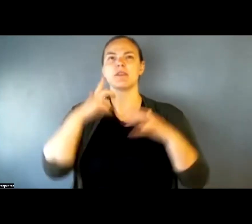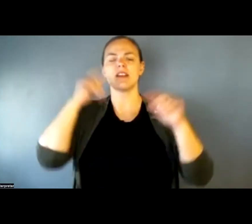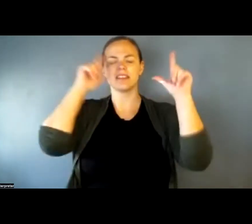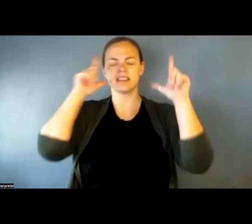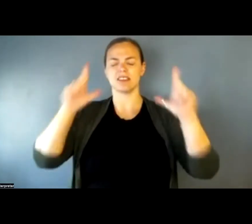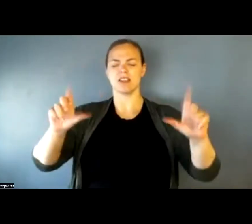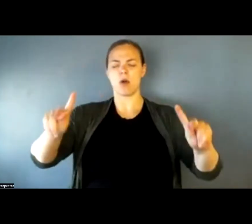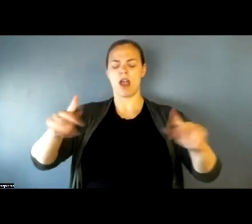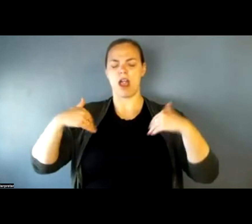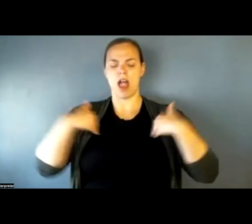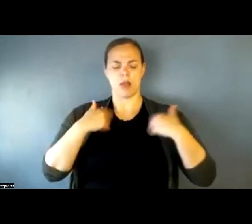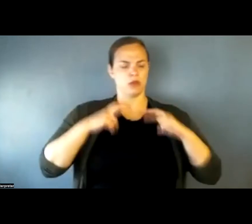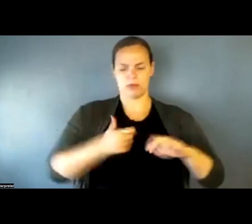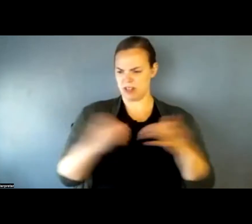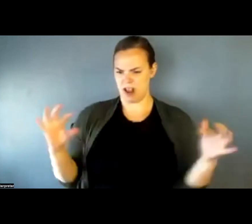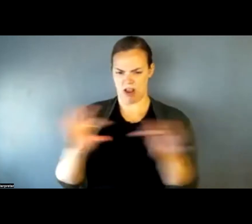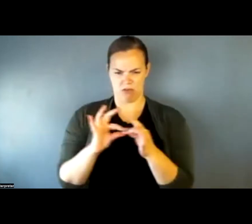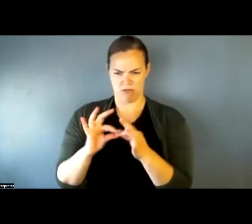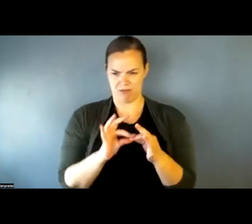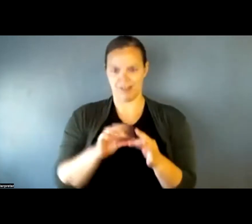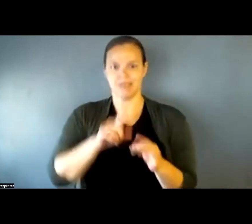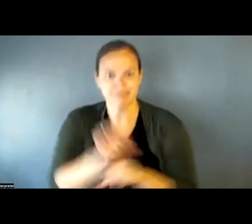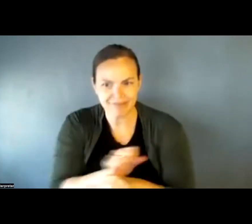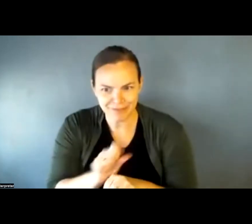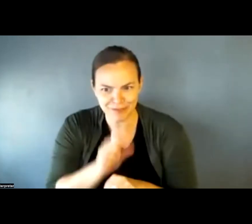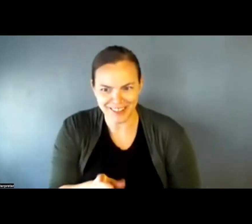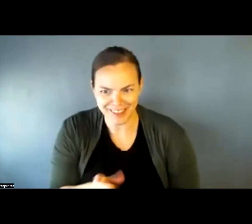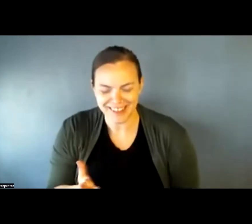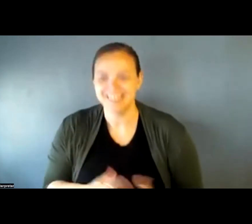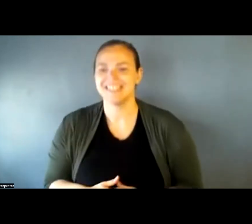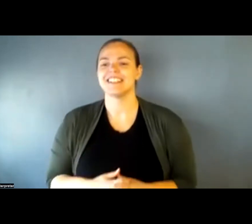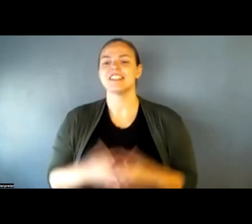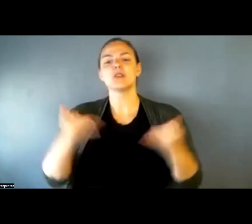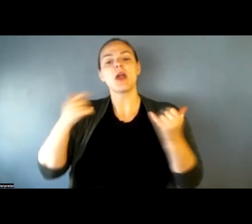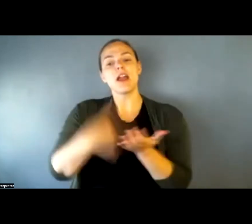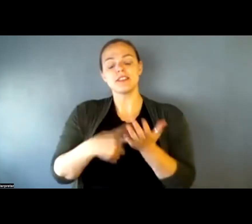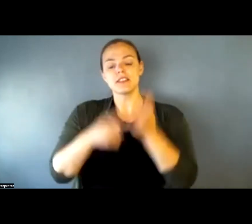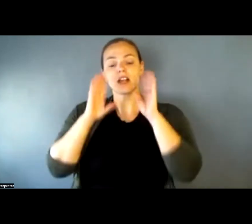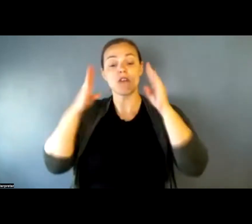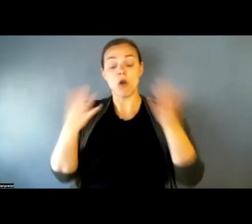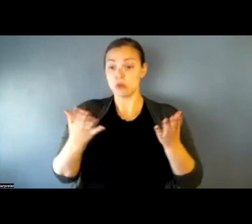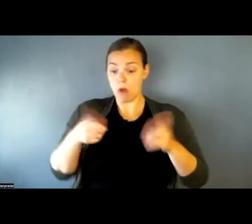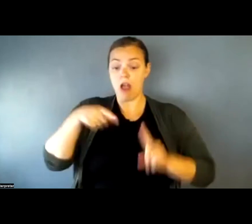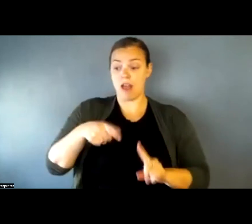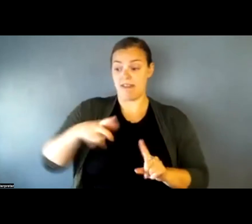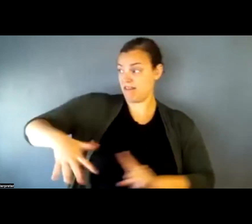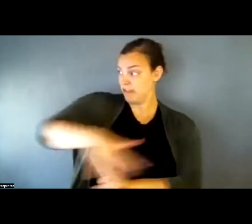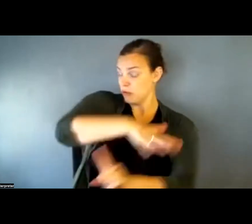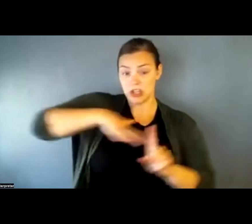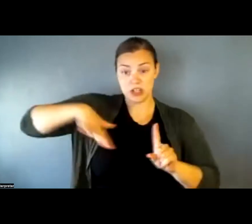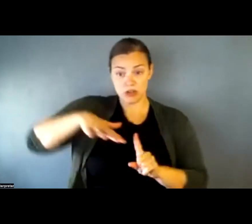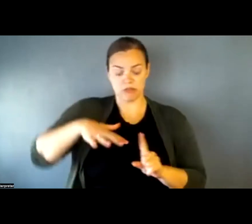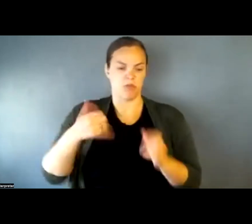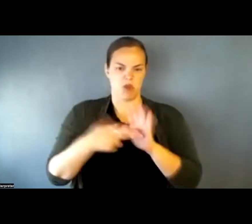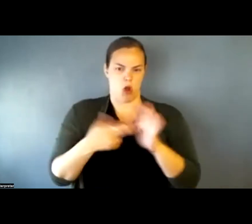relate to each other, we're going to focus today's discussion around the ways that the history of this region of what we now